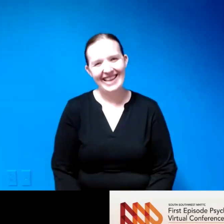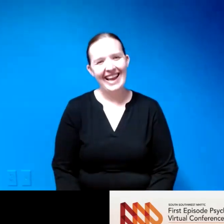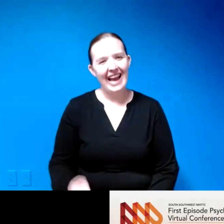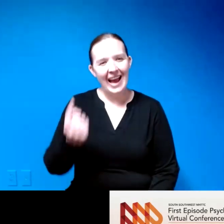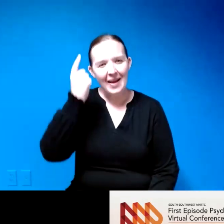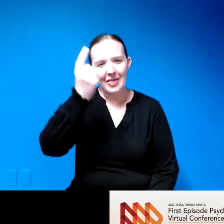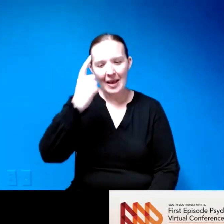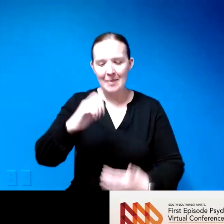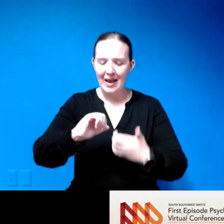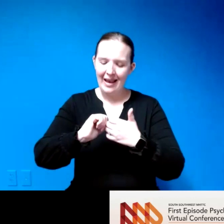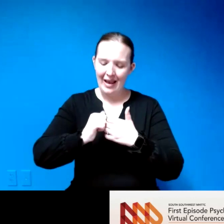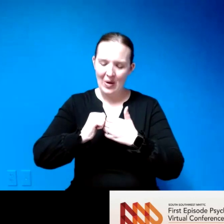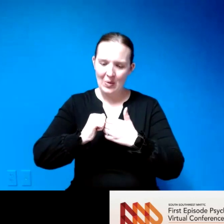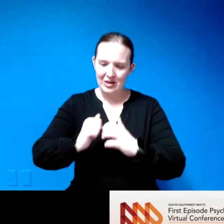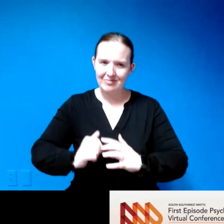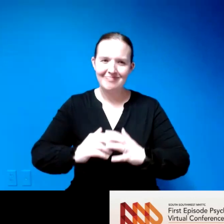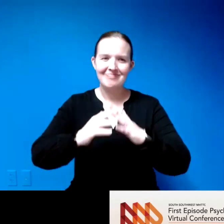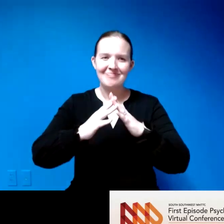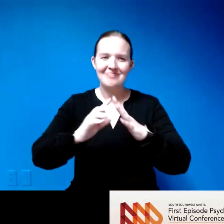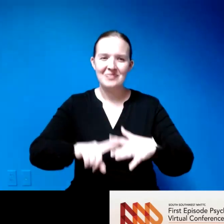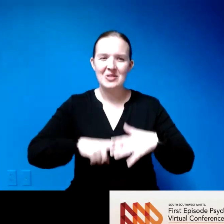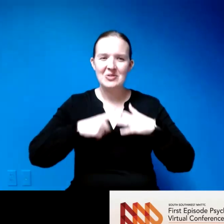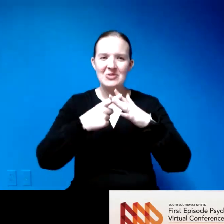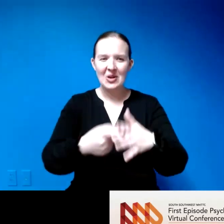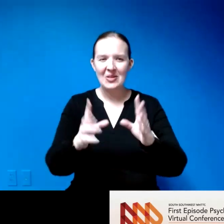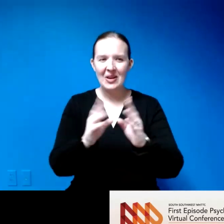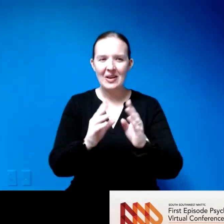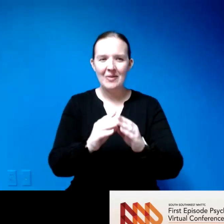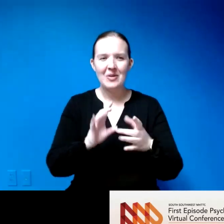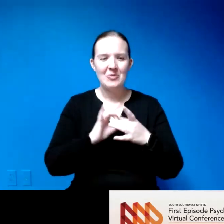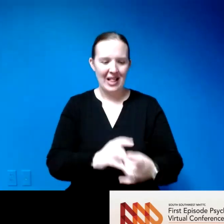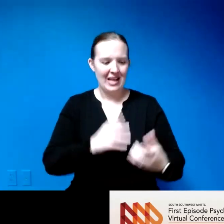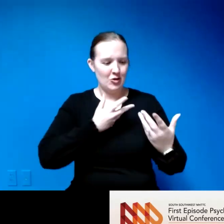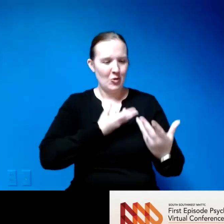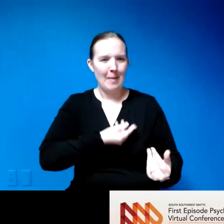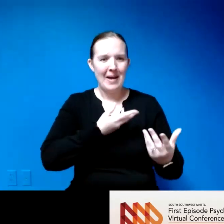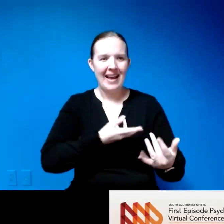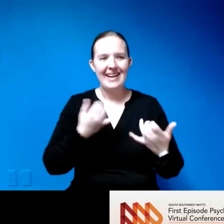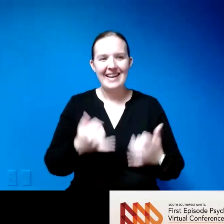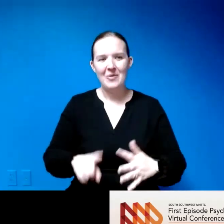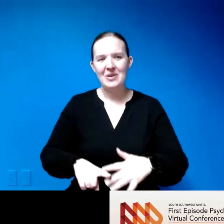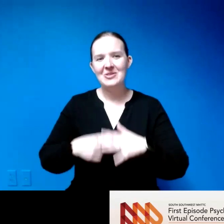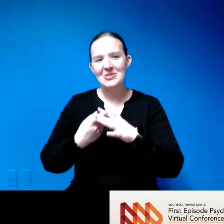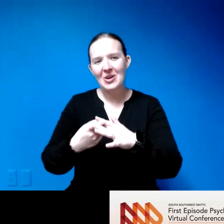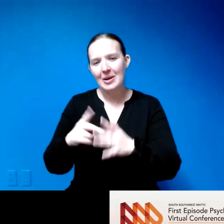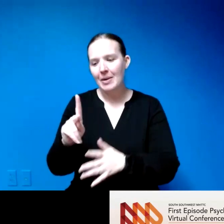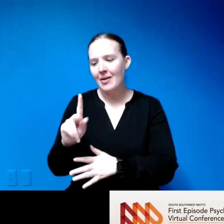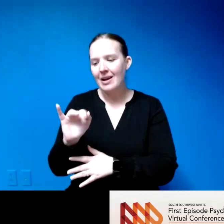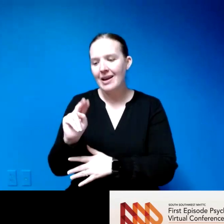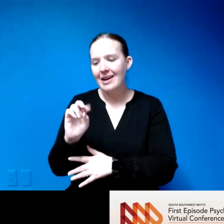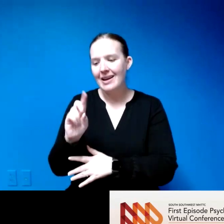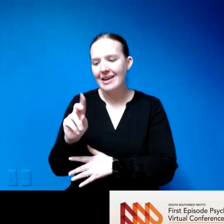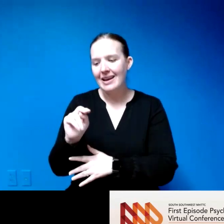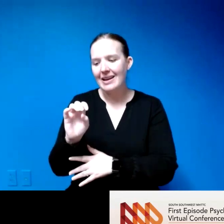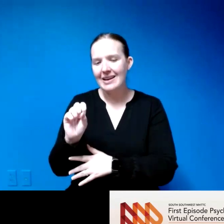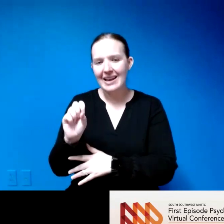how we started the conference talking about compassion, and we are ending talking about kindness. It's a very